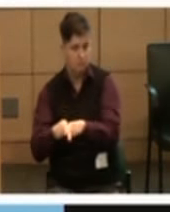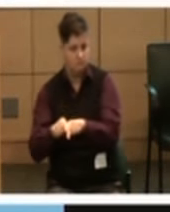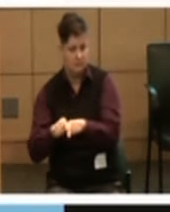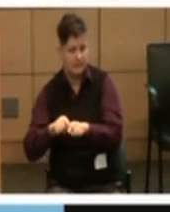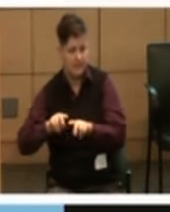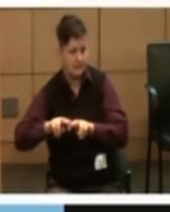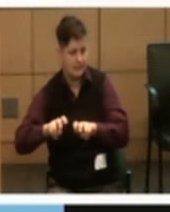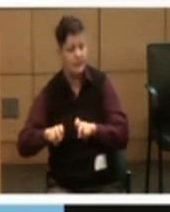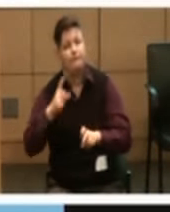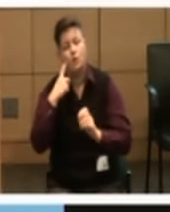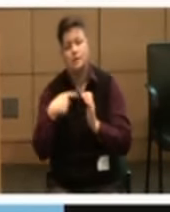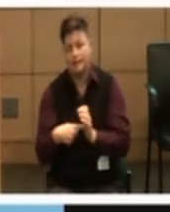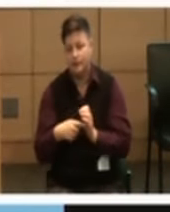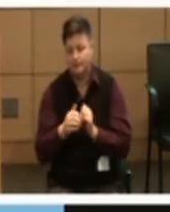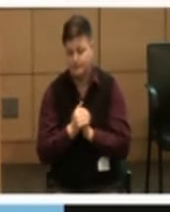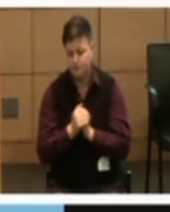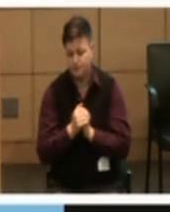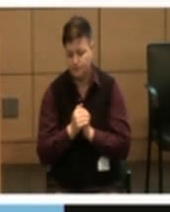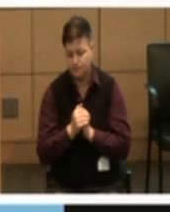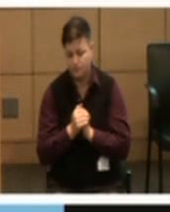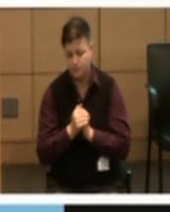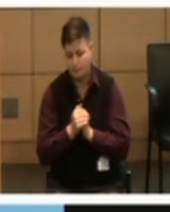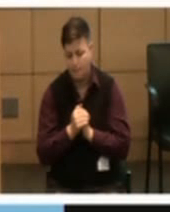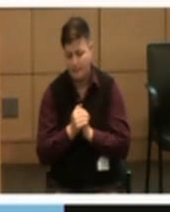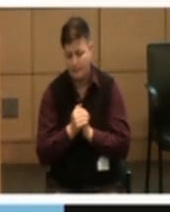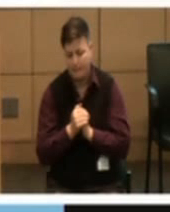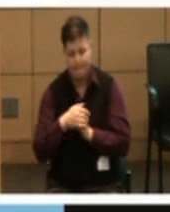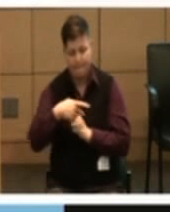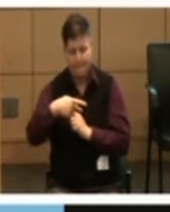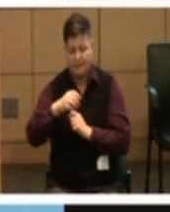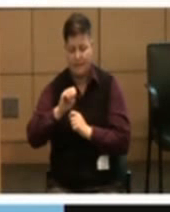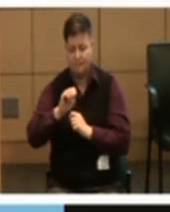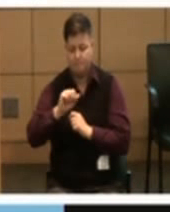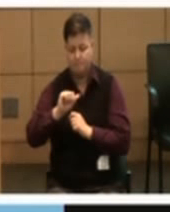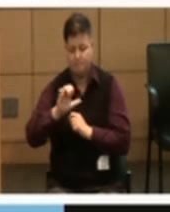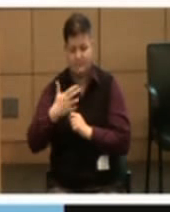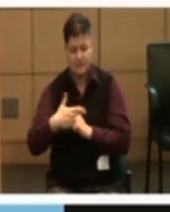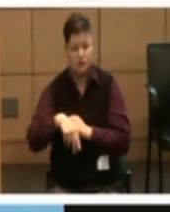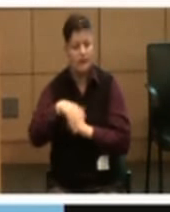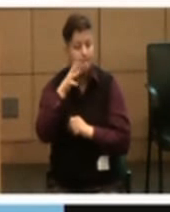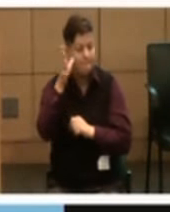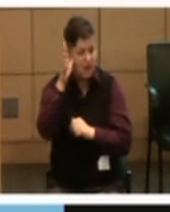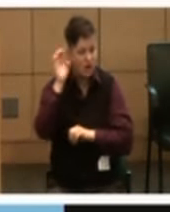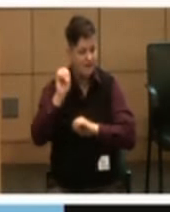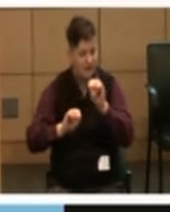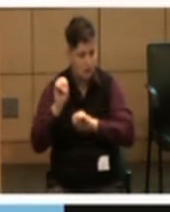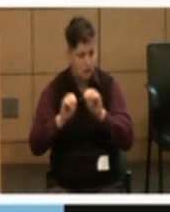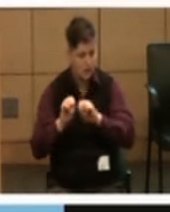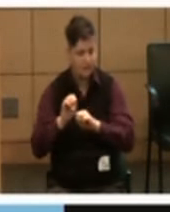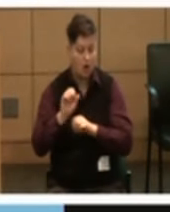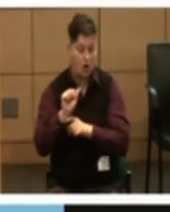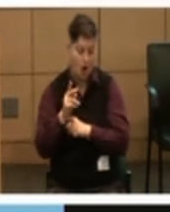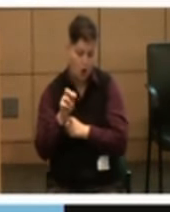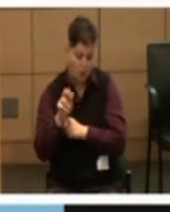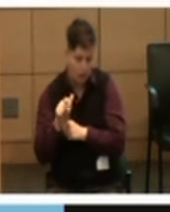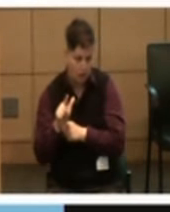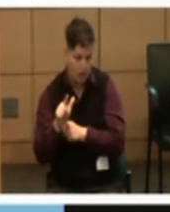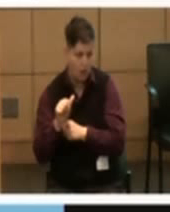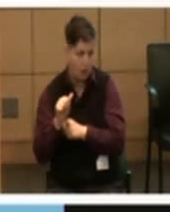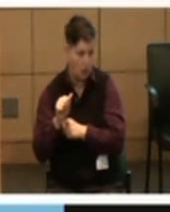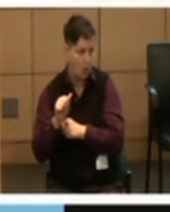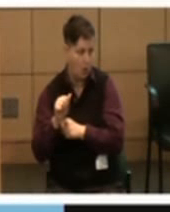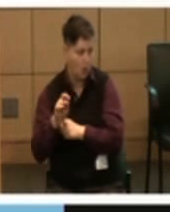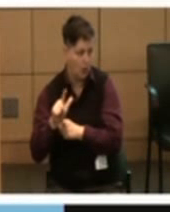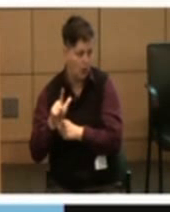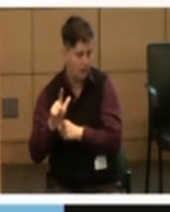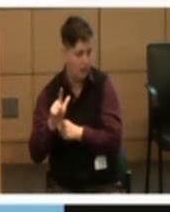An example of such an outcome measure is the PEACH, or the Parents' Evaluation of Oral Performance of Children. And